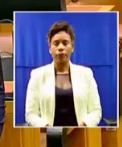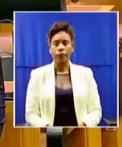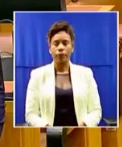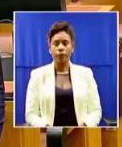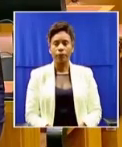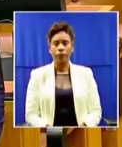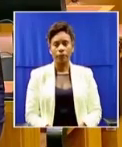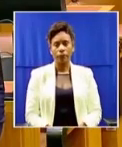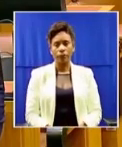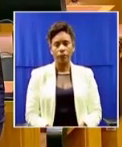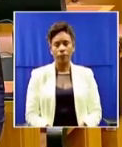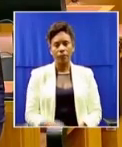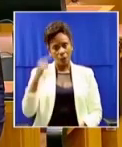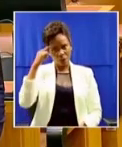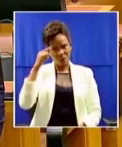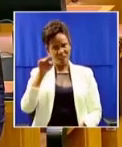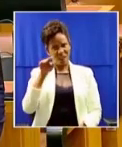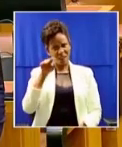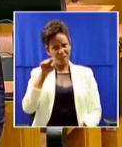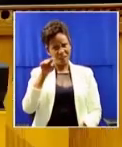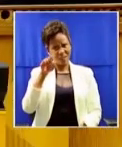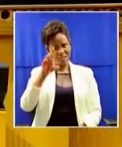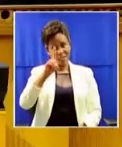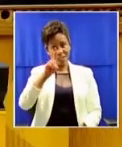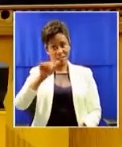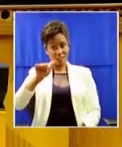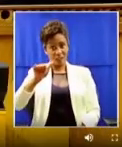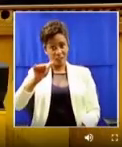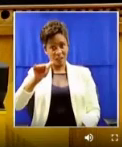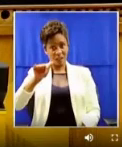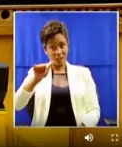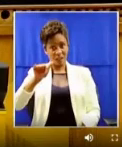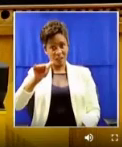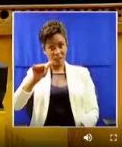I thought that was the DA government there.